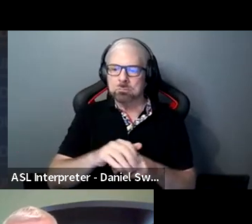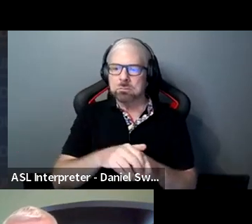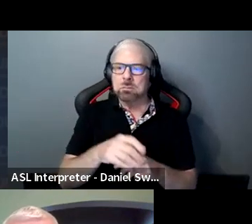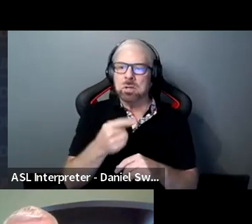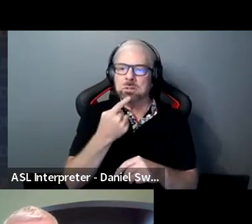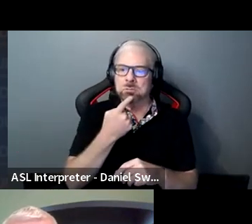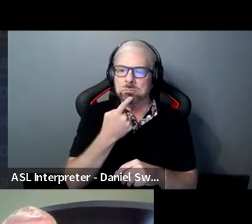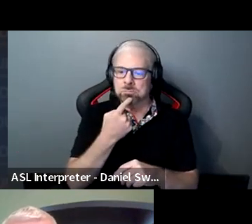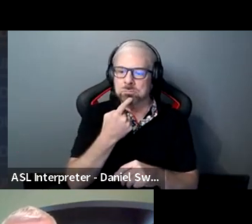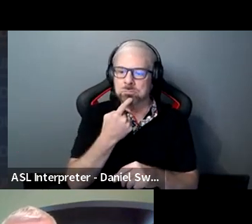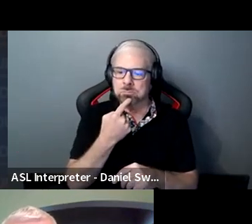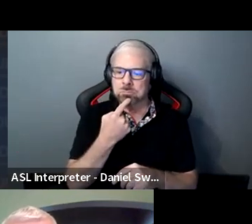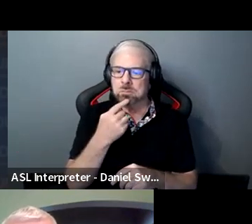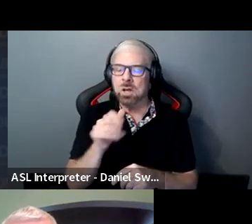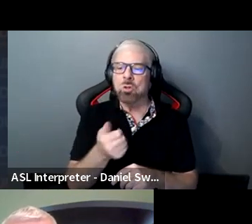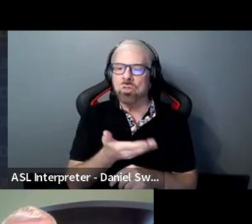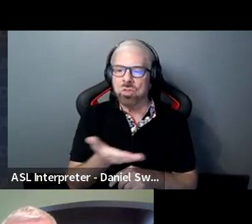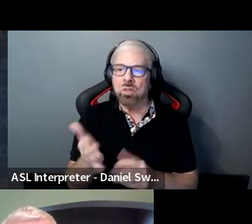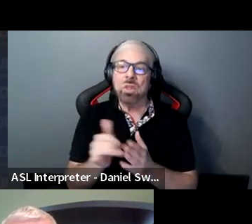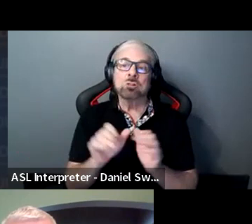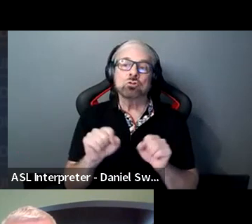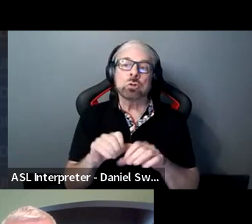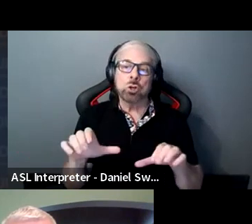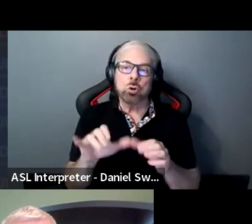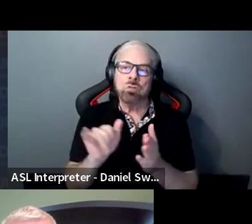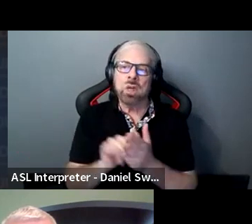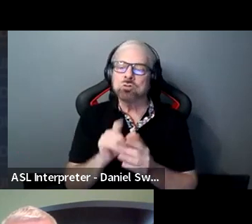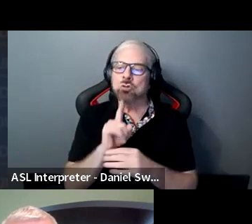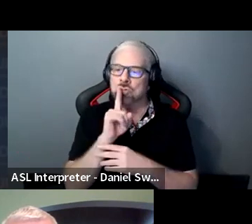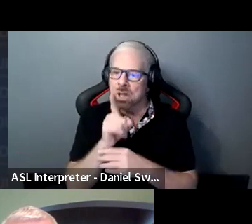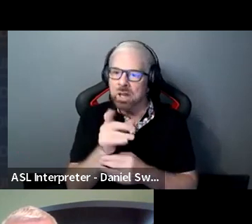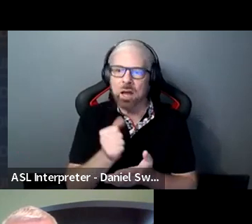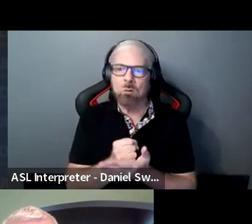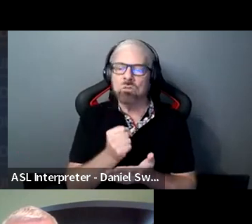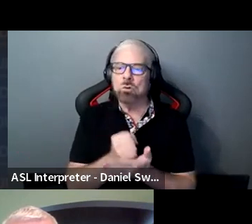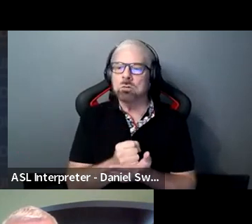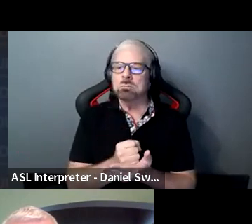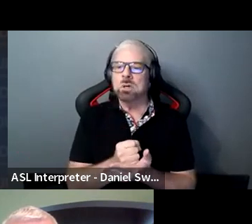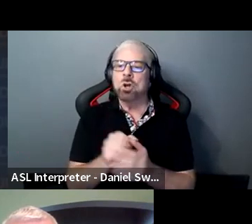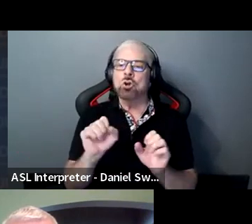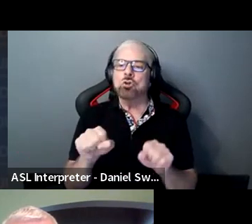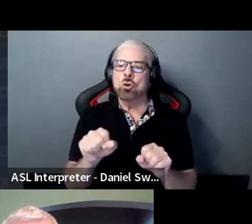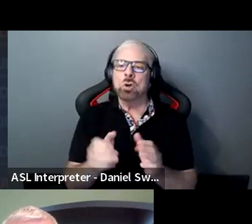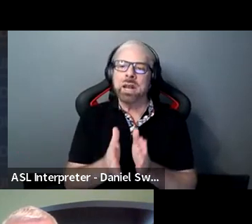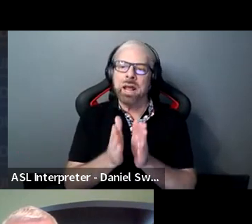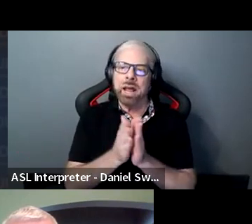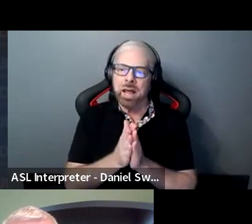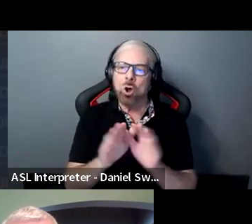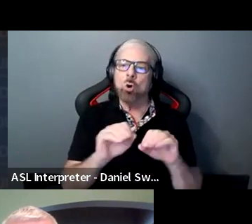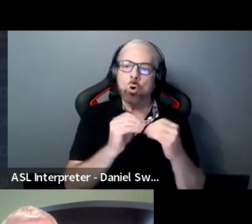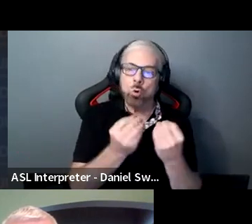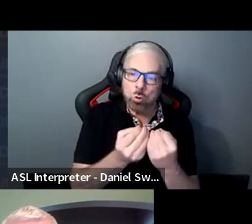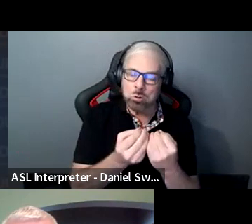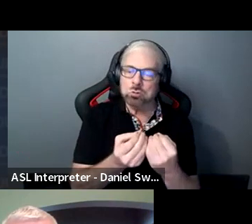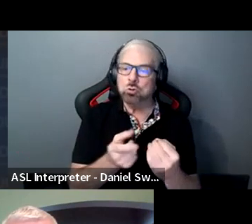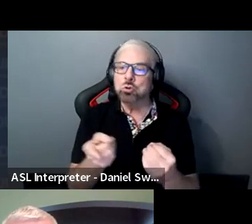said, another thing that you can do that would be extremely helpful is you can ask organizations to which you